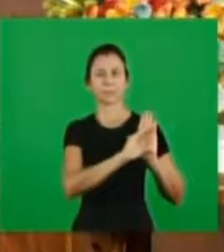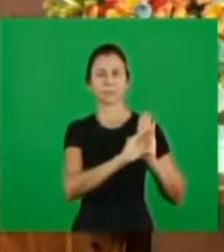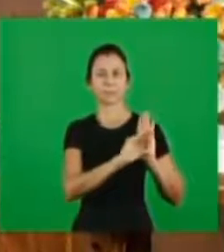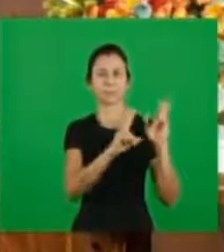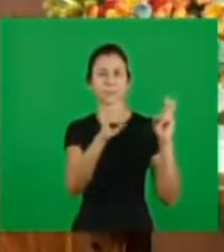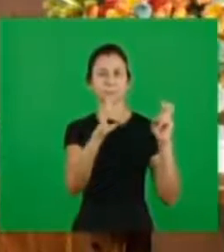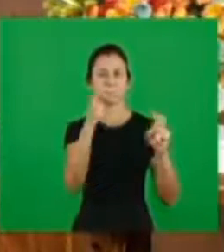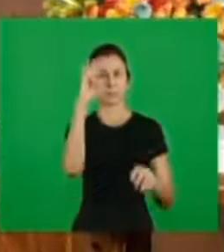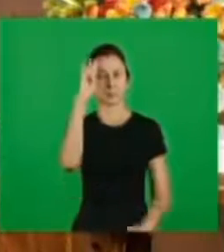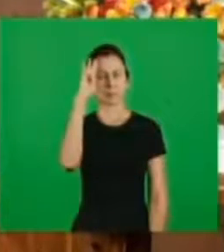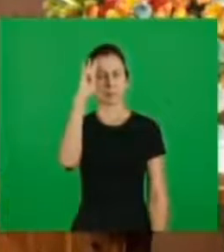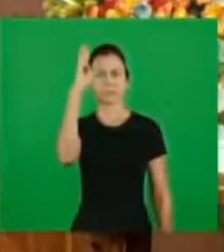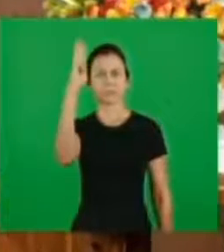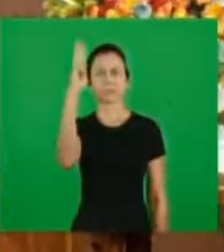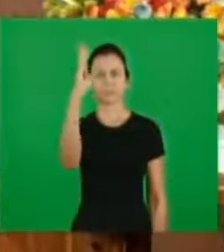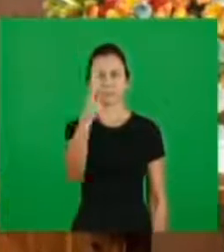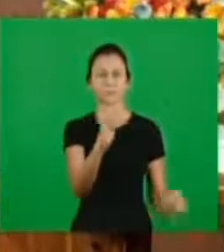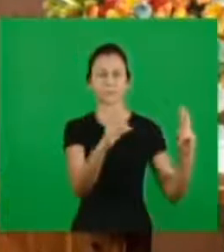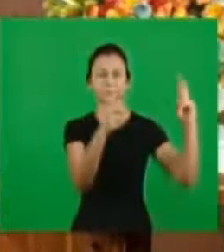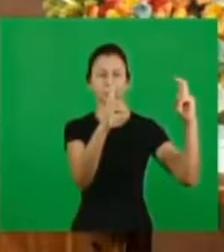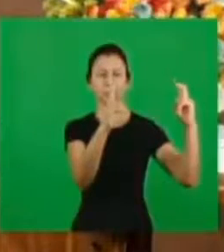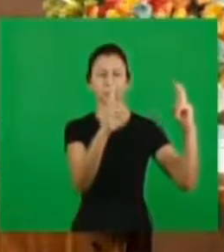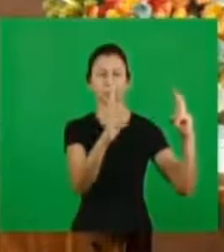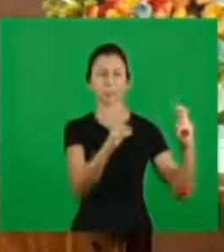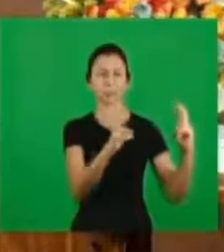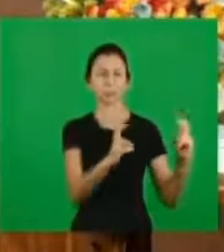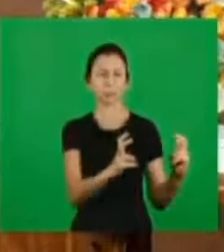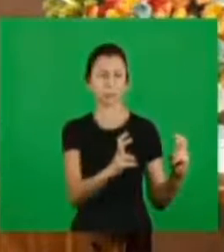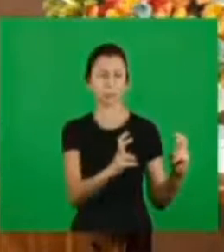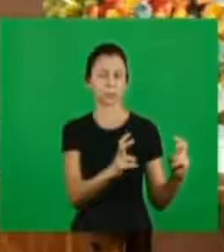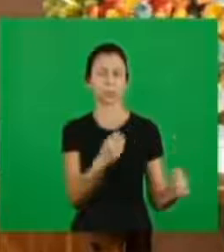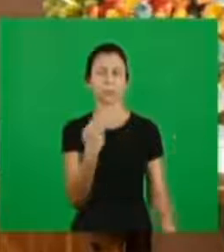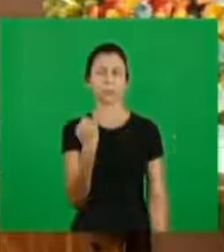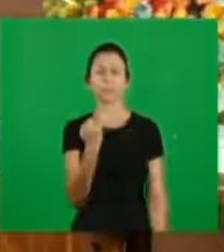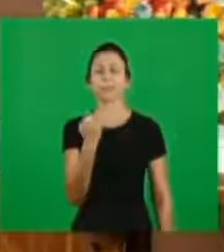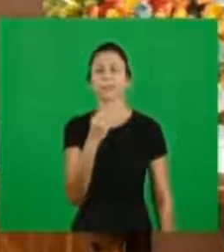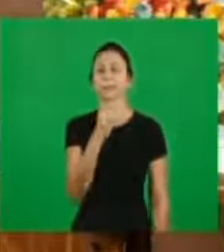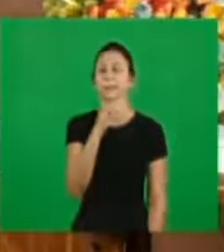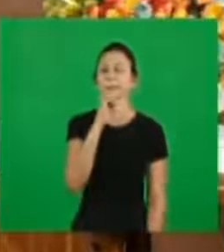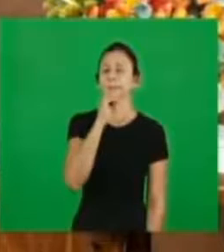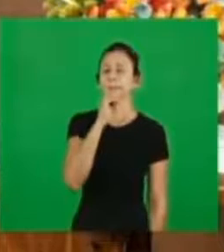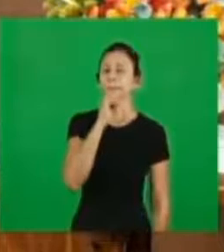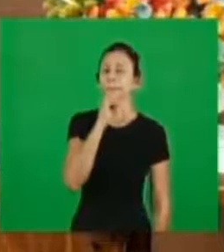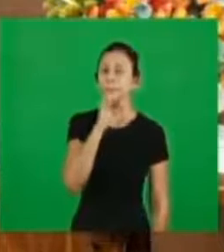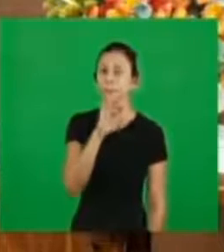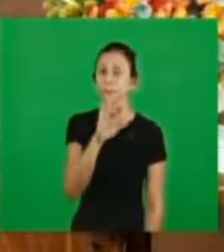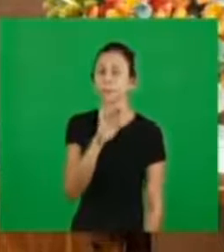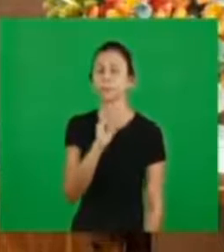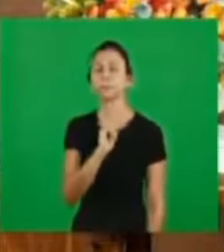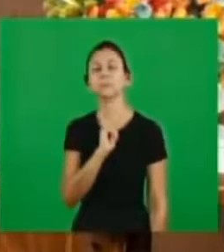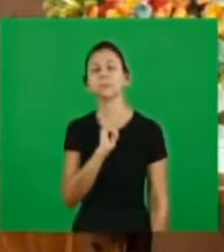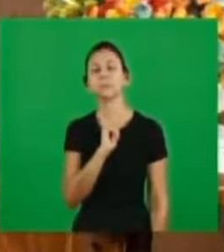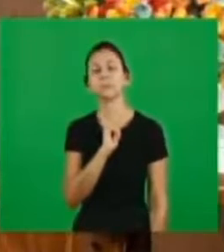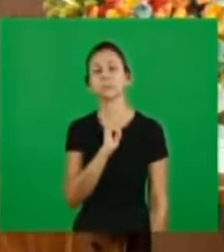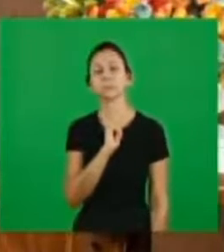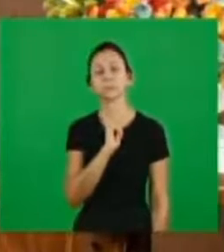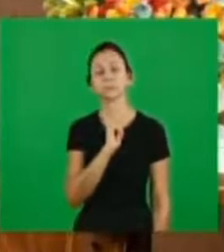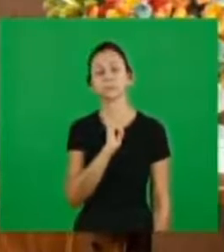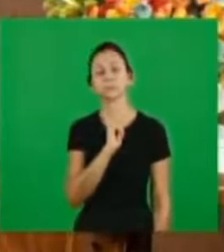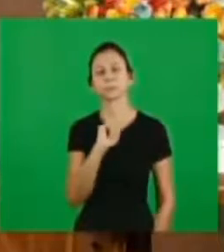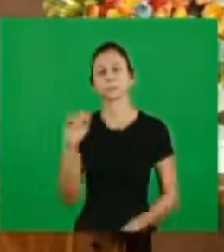rapture. There's always an emphasis to each glorious title of the Lord Jesus. So let's go here. So we have